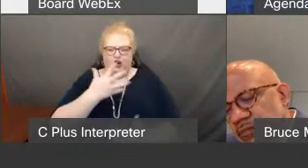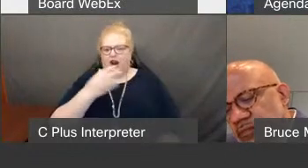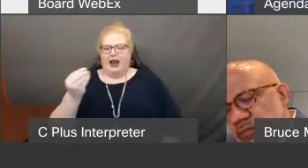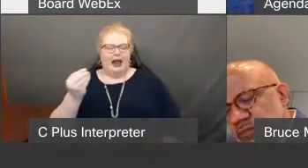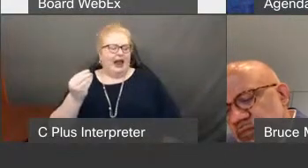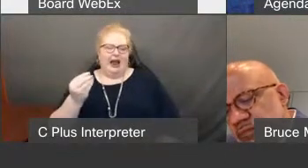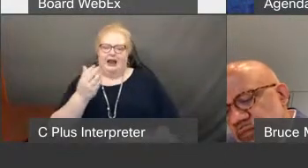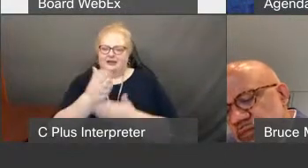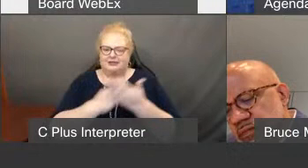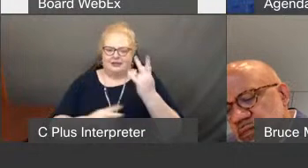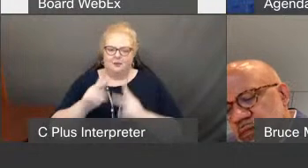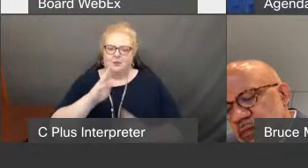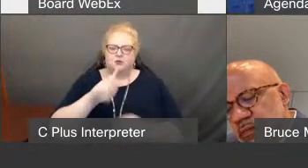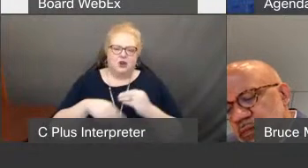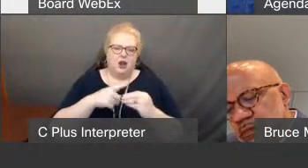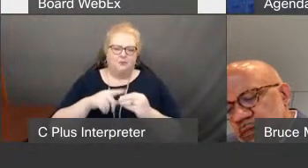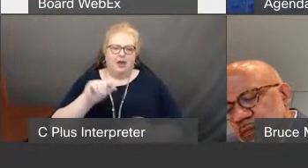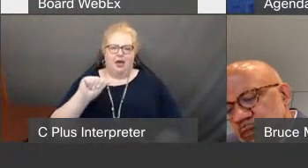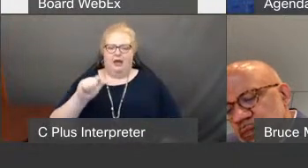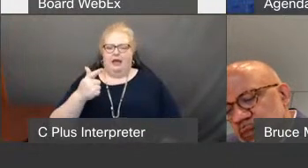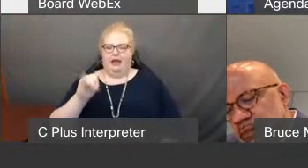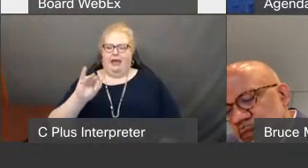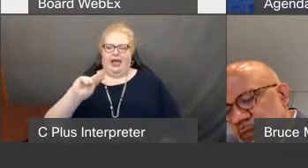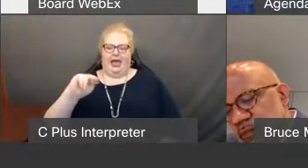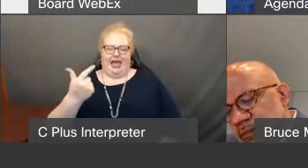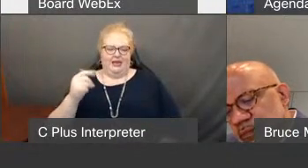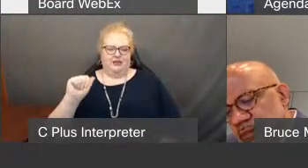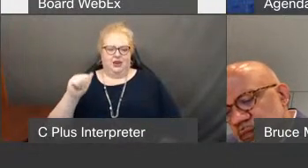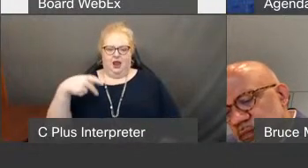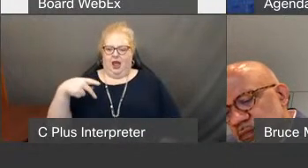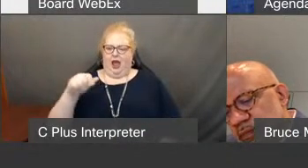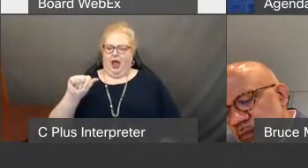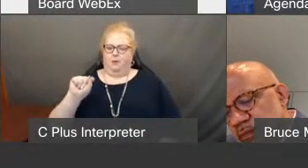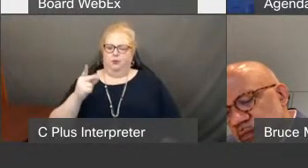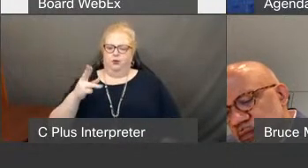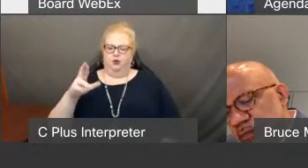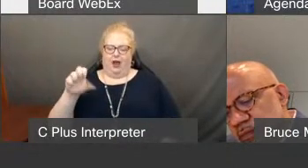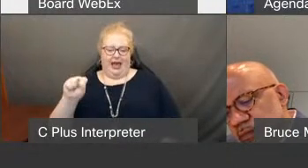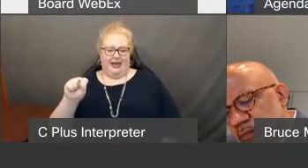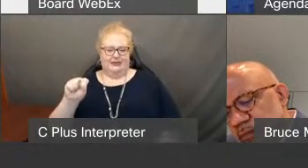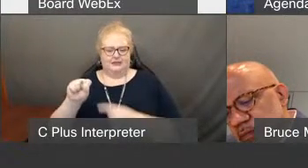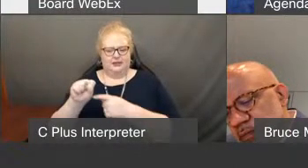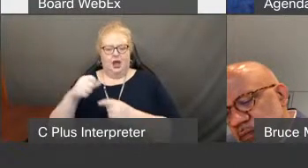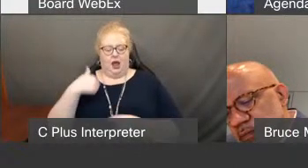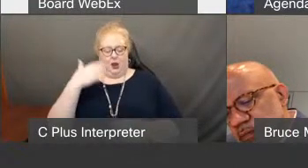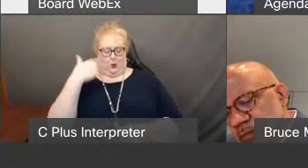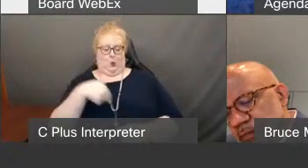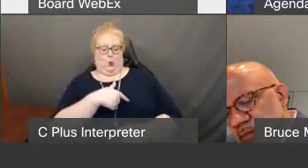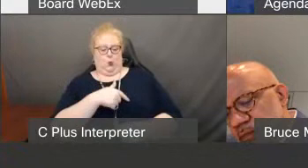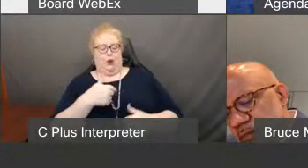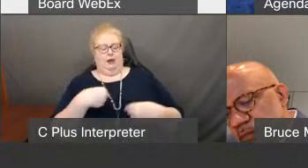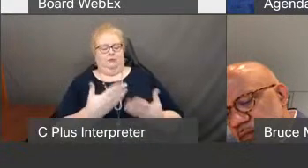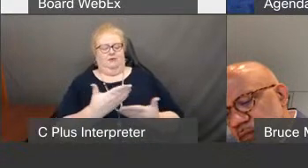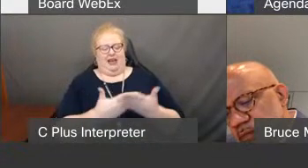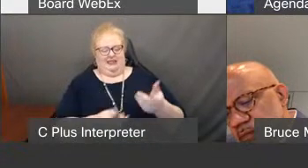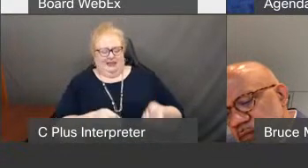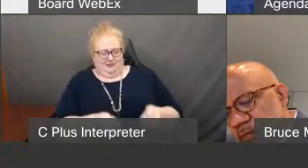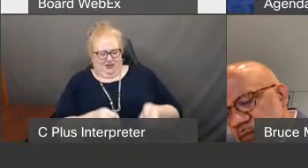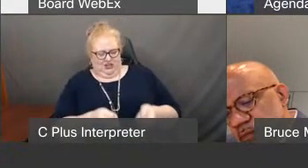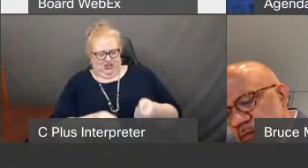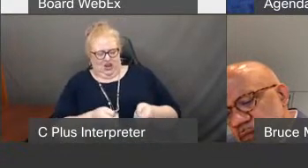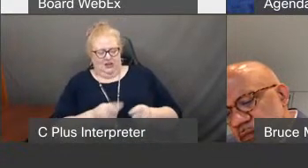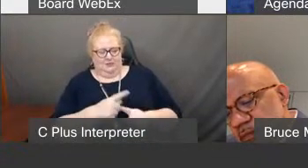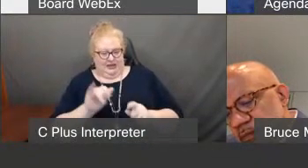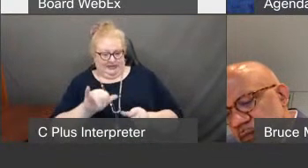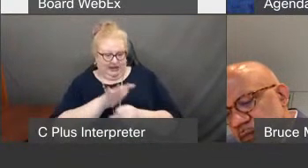the aging apparatus. Okay. And we've made some adjustments, and I'd like to know if that is sufficient. I'll defer